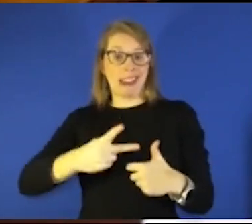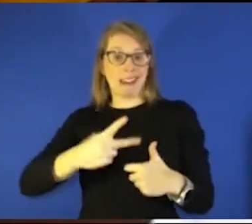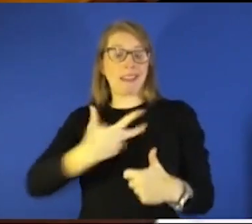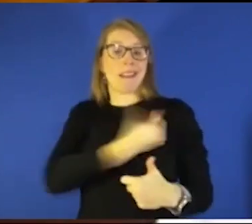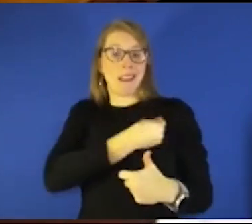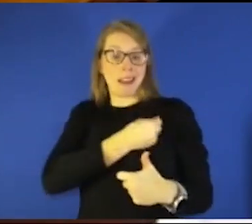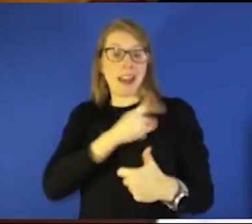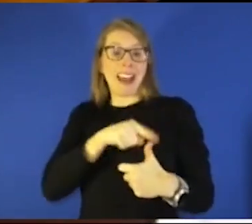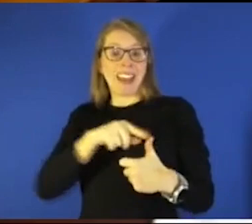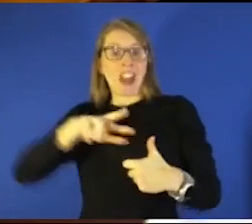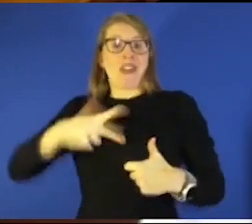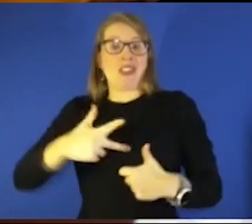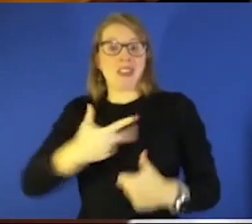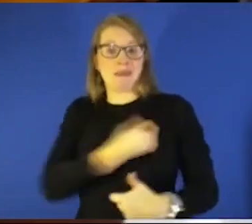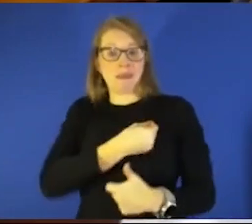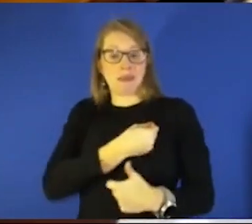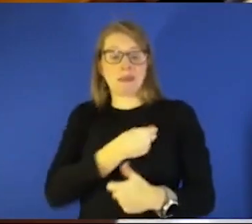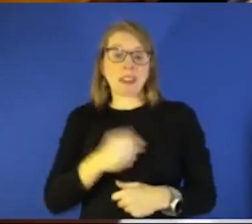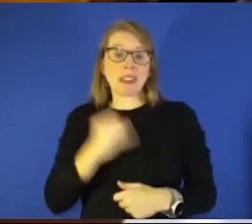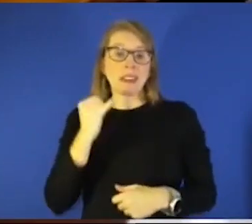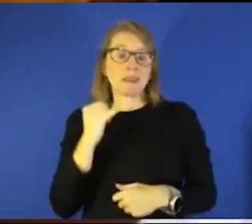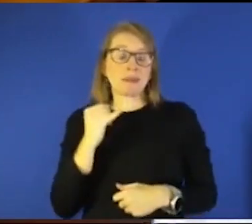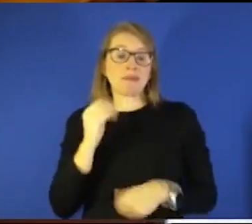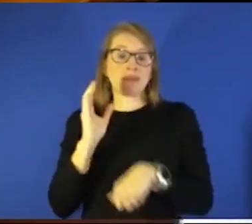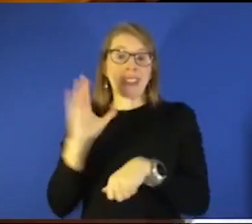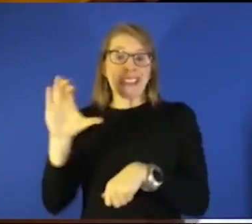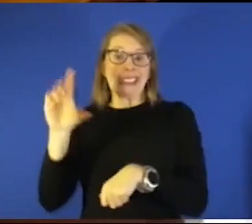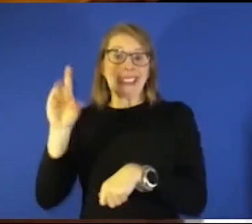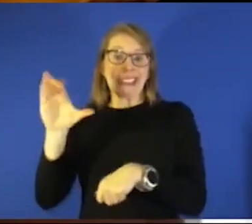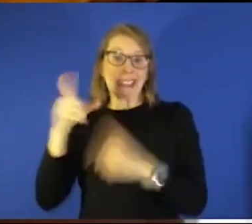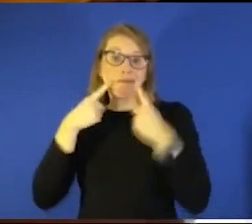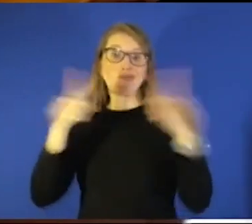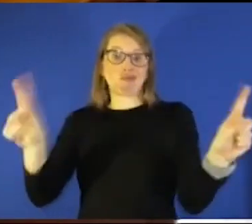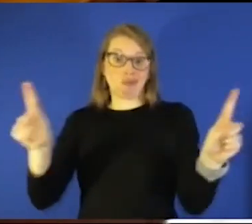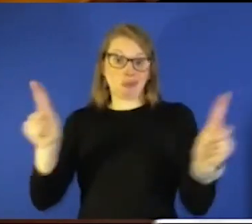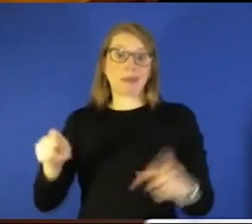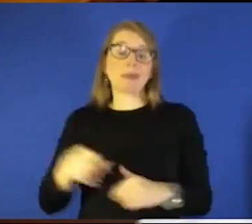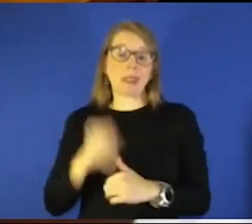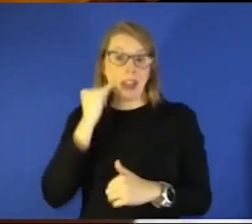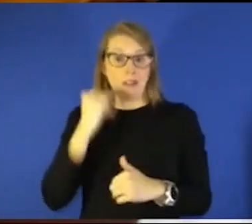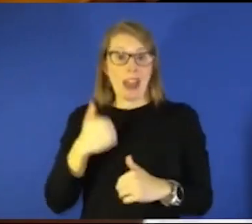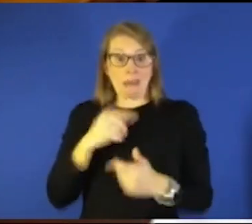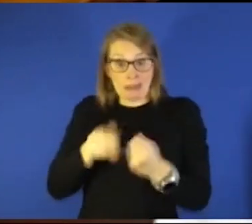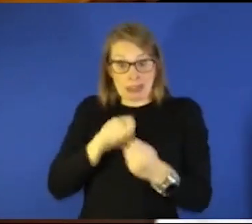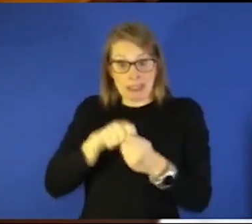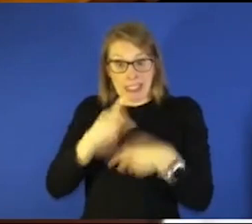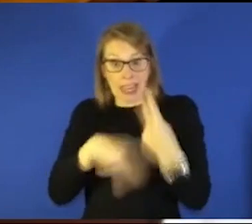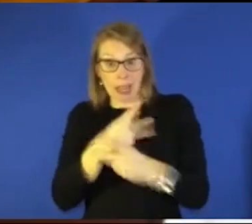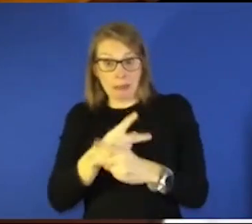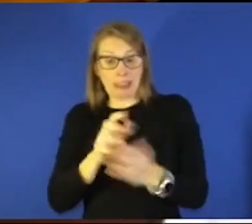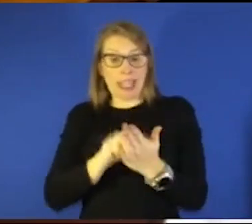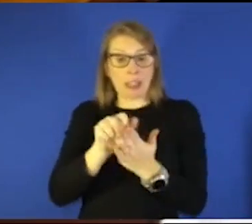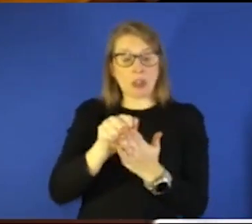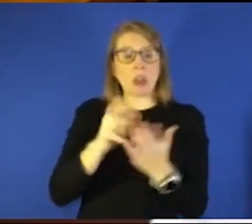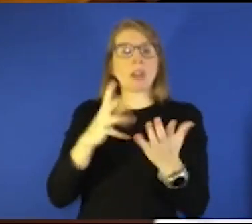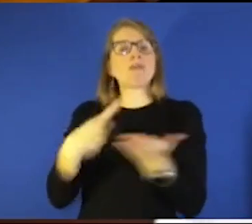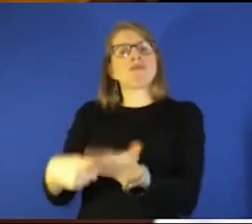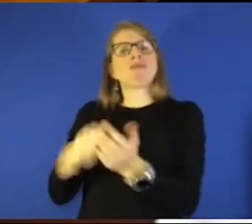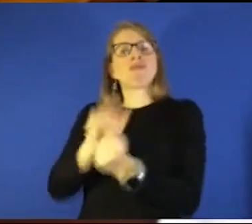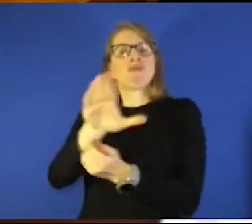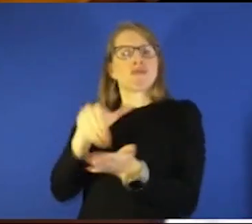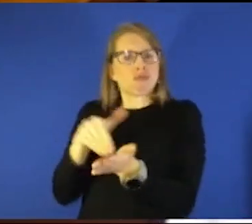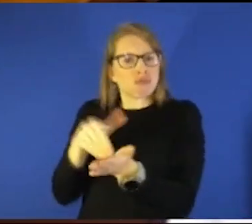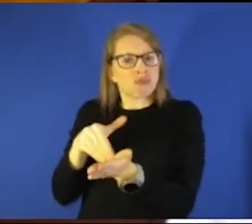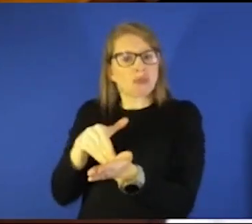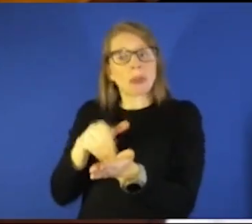an additional dose was called for people who have certain types of cancer. So certainly you want to consult with your physician and get